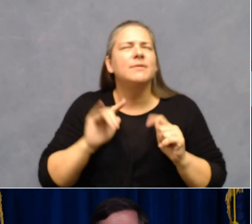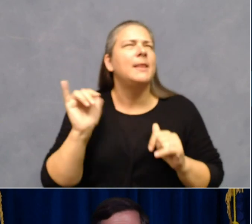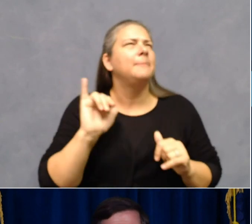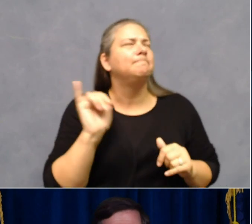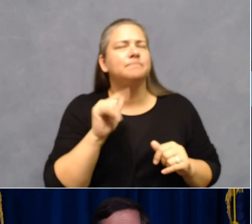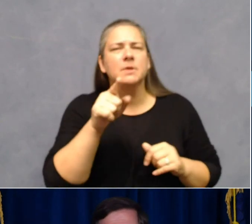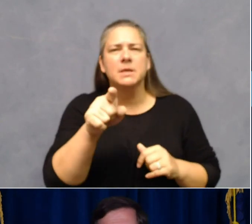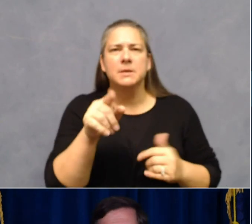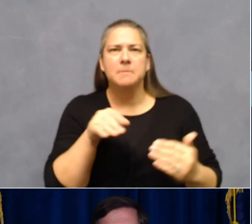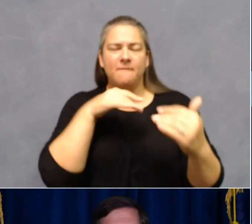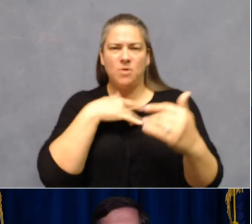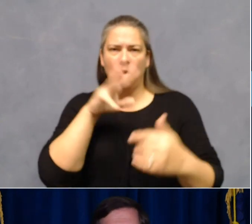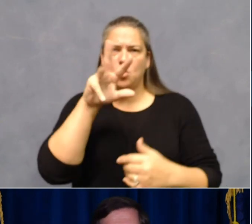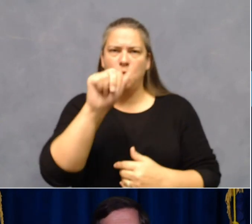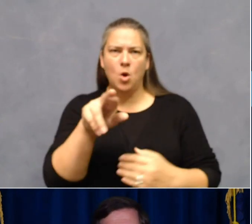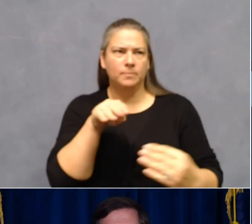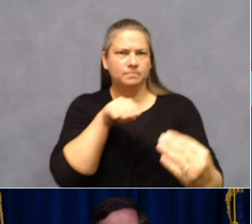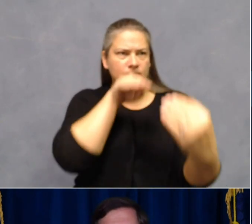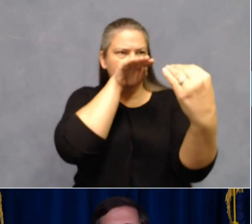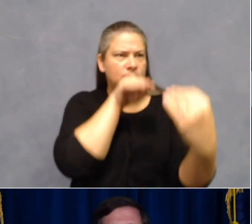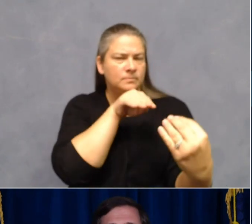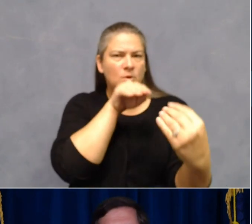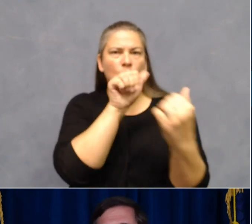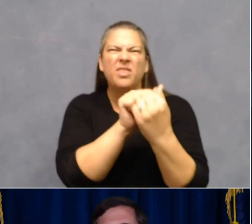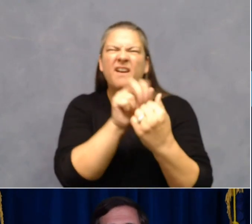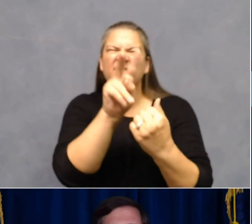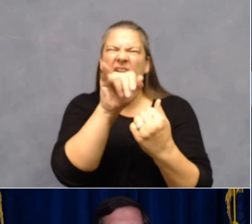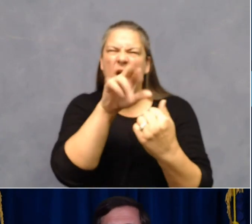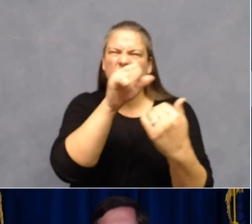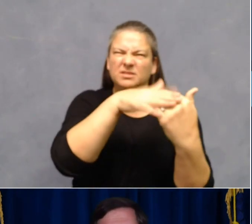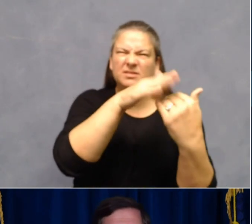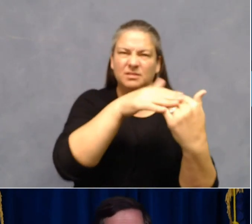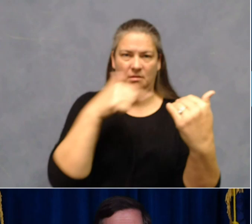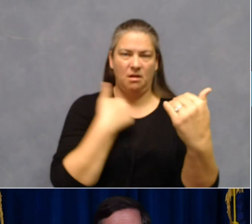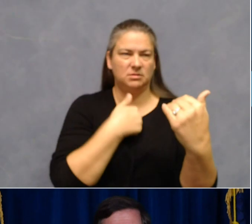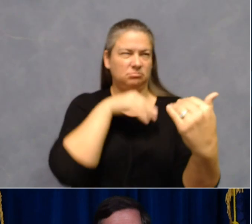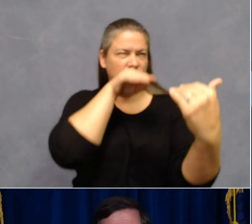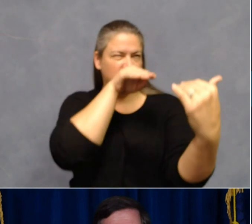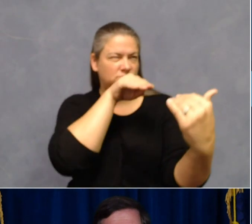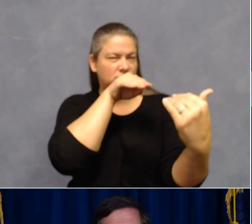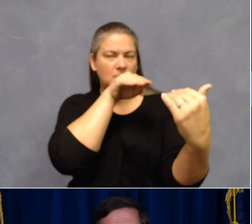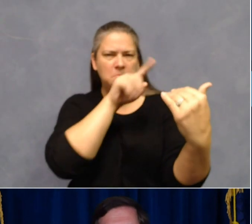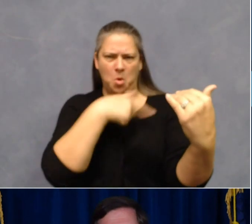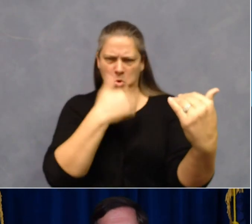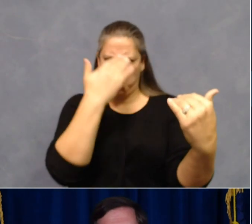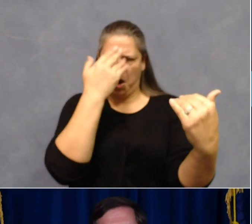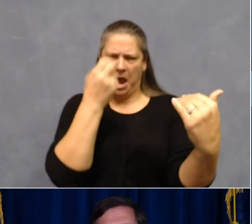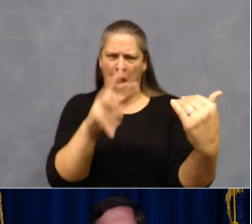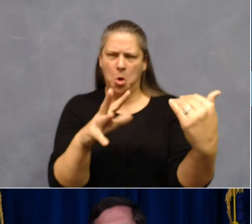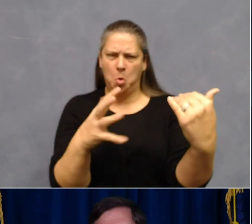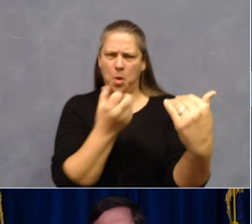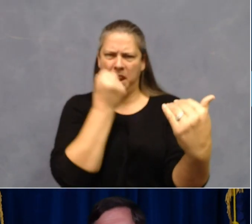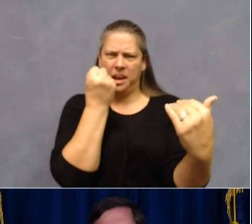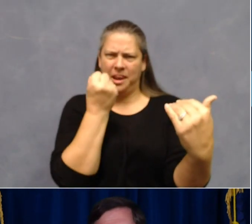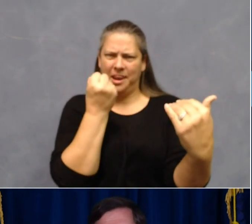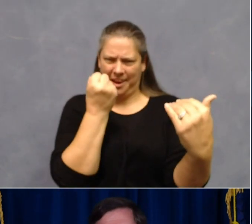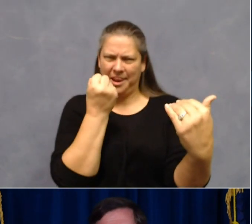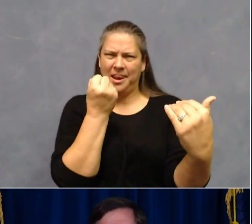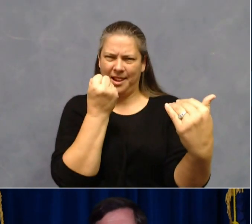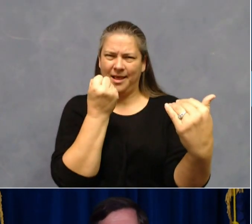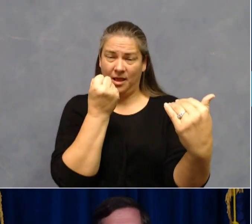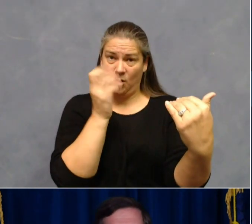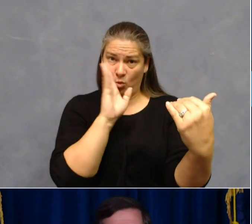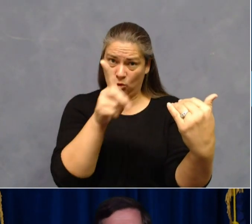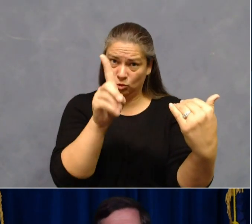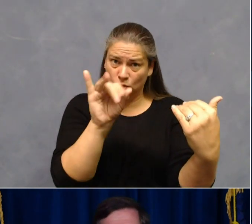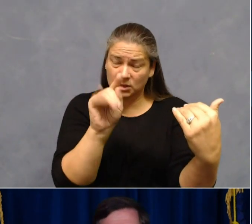a war, because we are at war with this virus, except you know 100% how to win. And the question is, are you going to execute